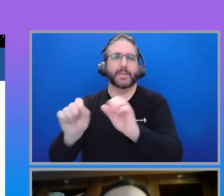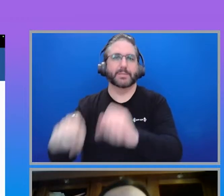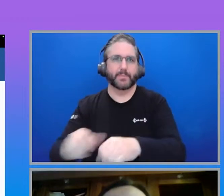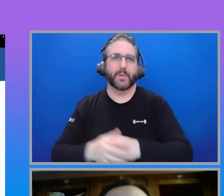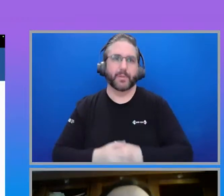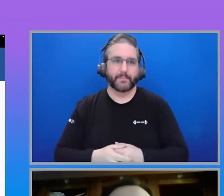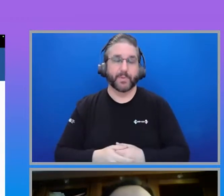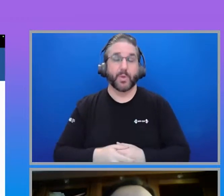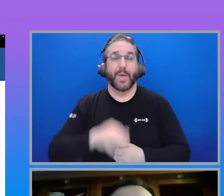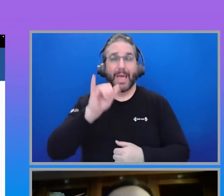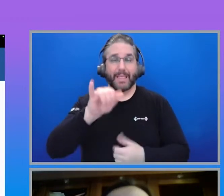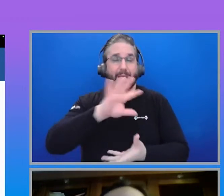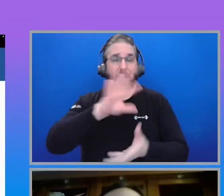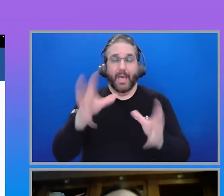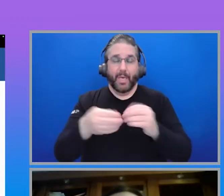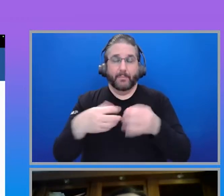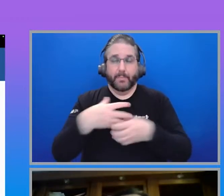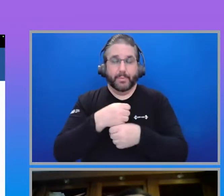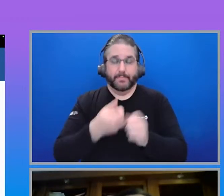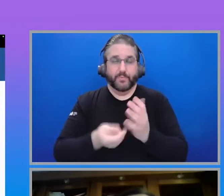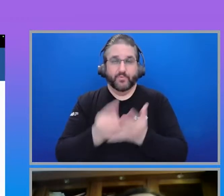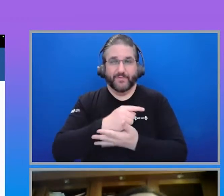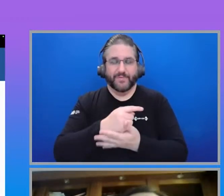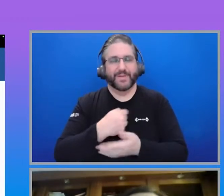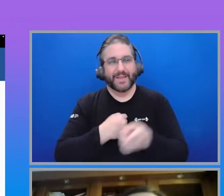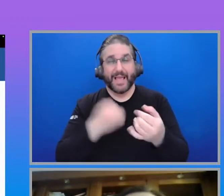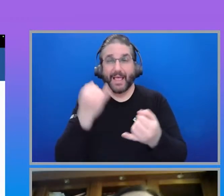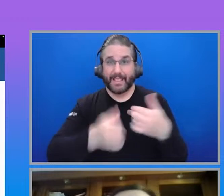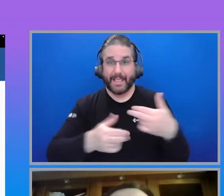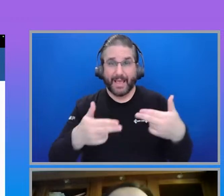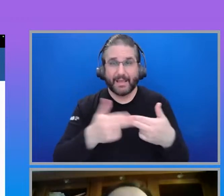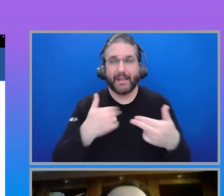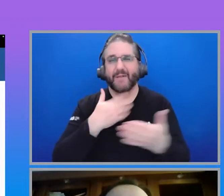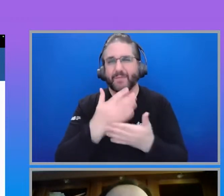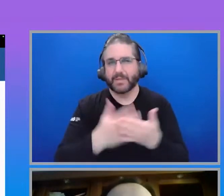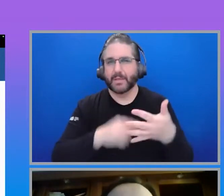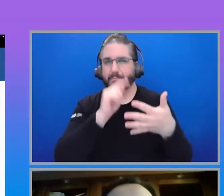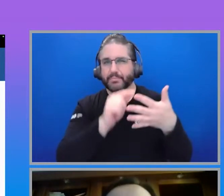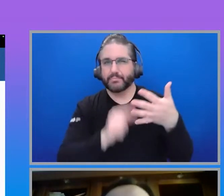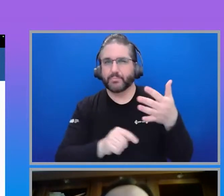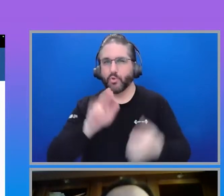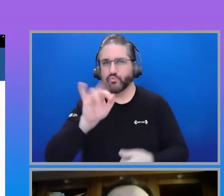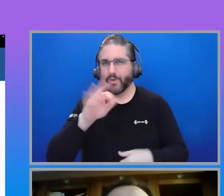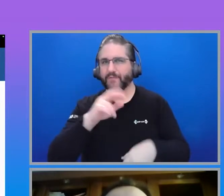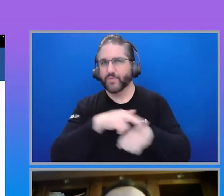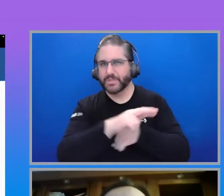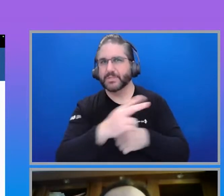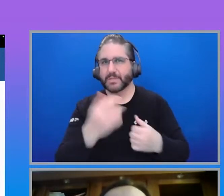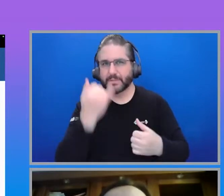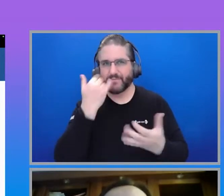left some references in the last slides to some documentation that you might want to see.